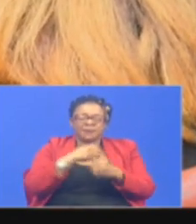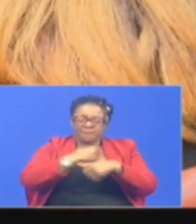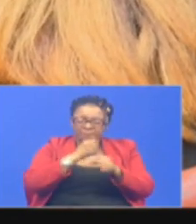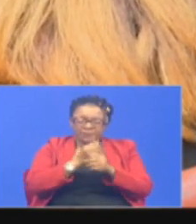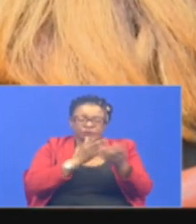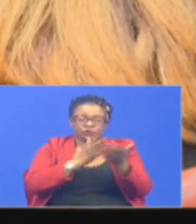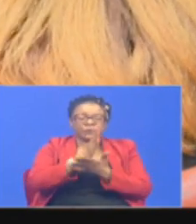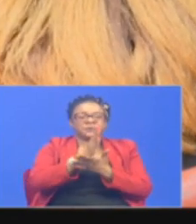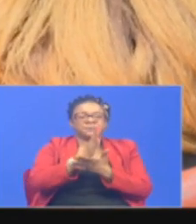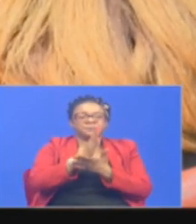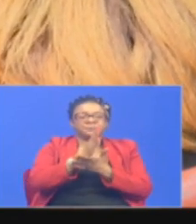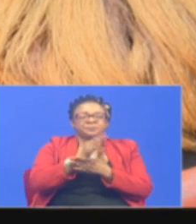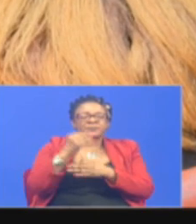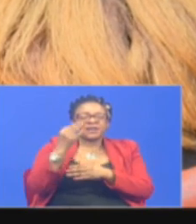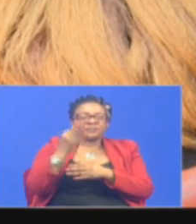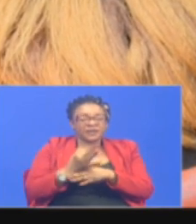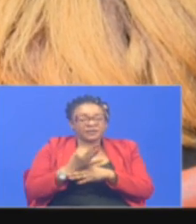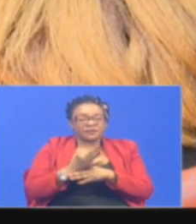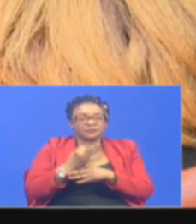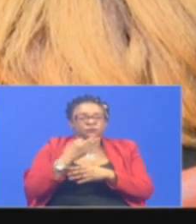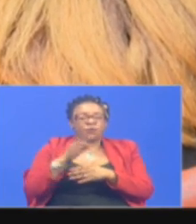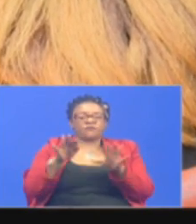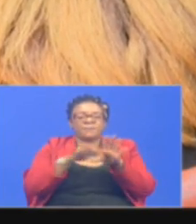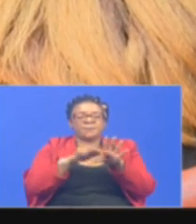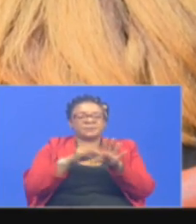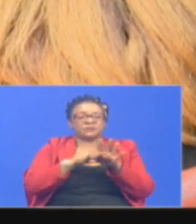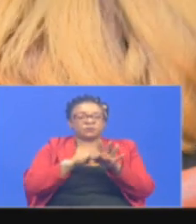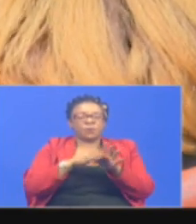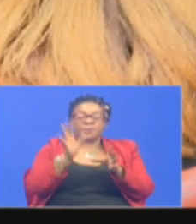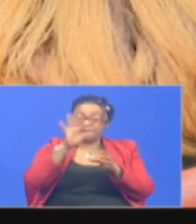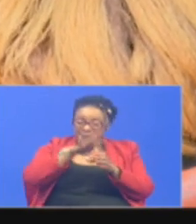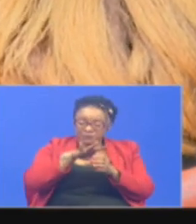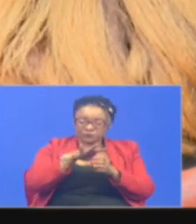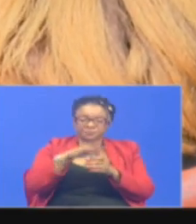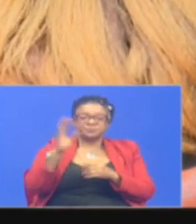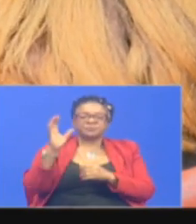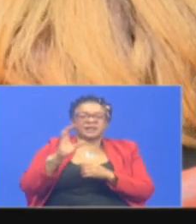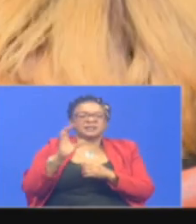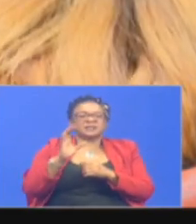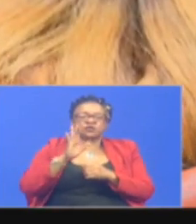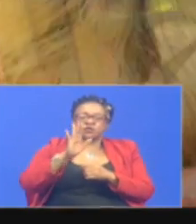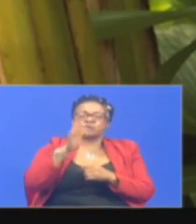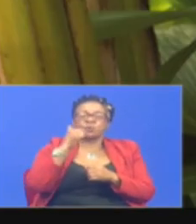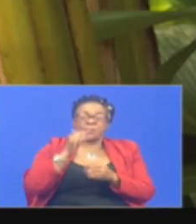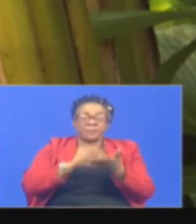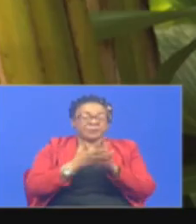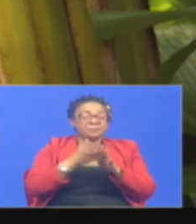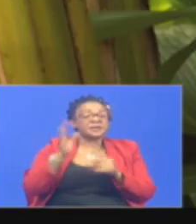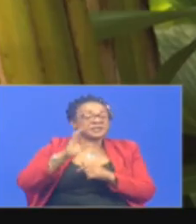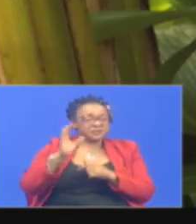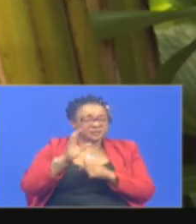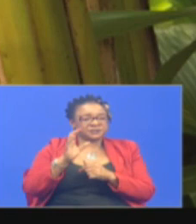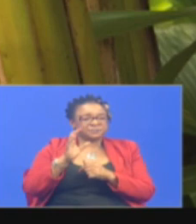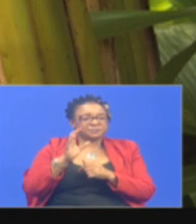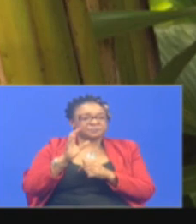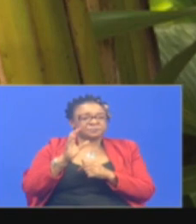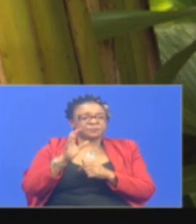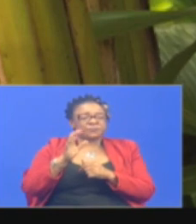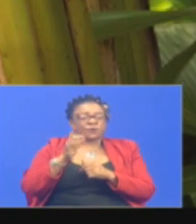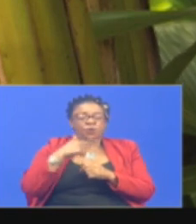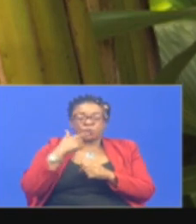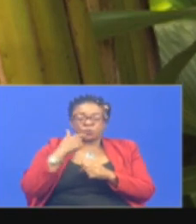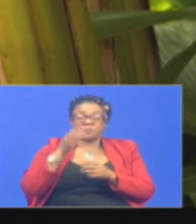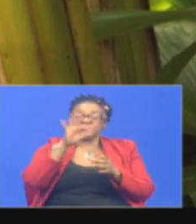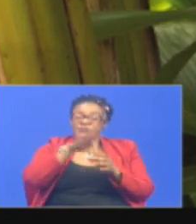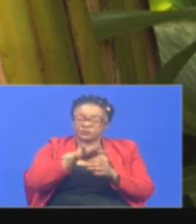least a third of members on the ballot, candidates now, those who will be candidates, who will be people will be voting for,